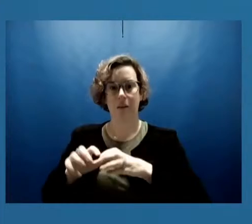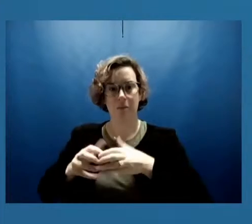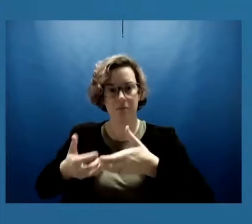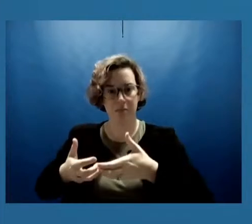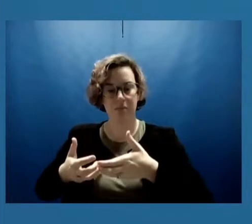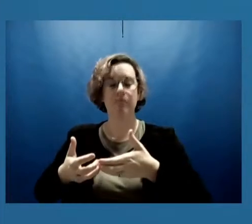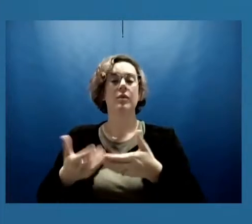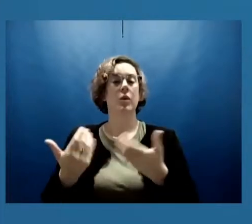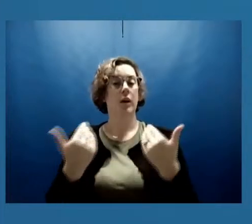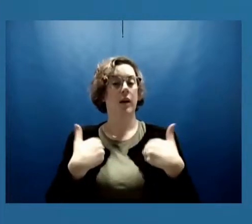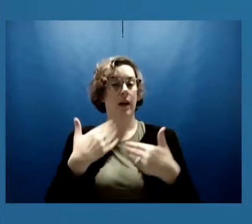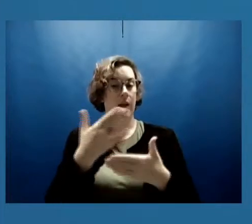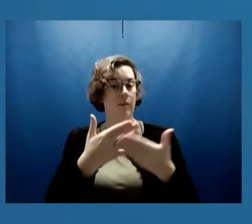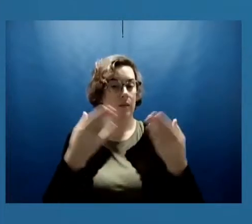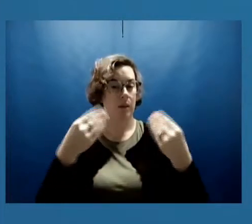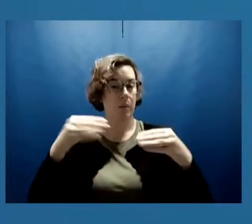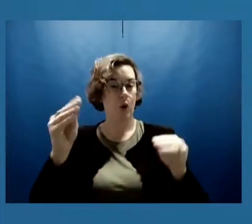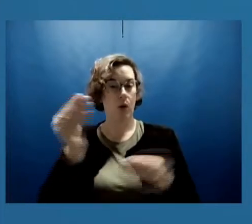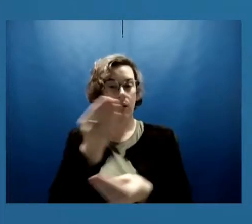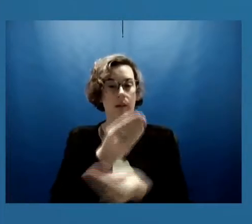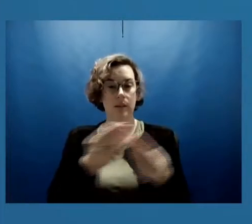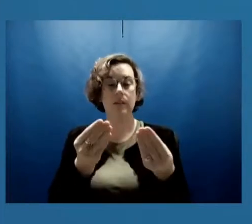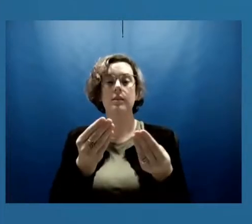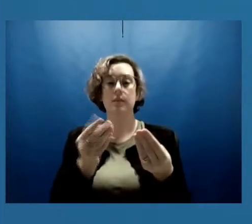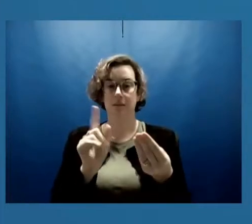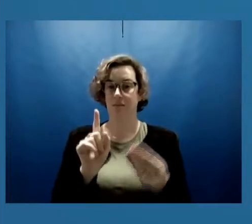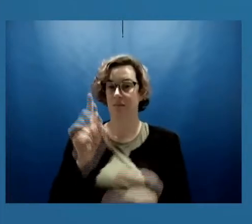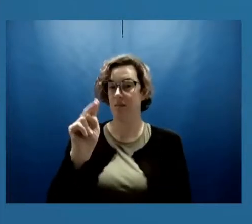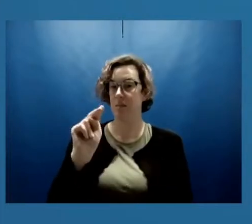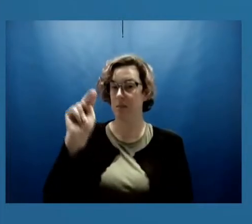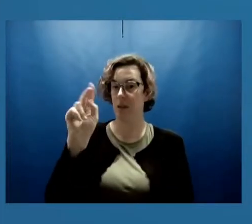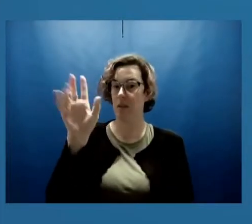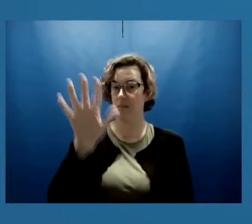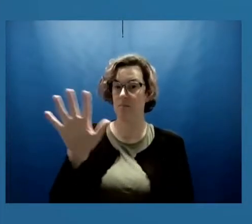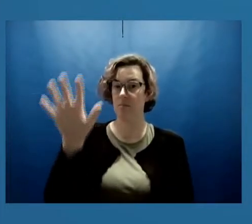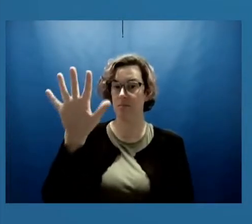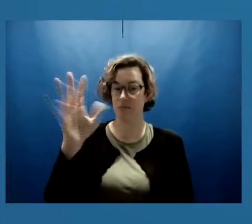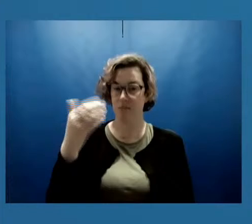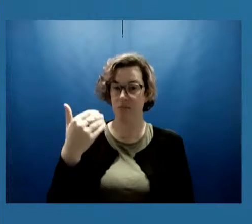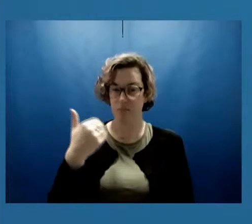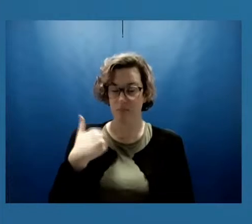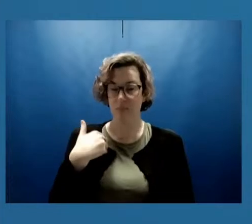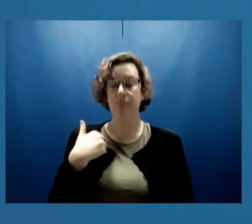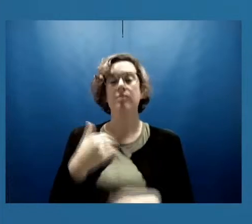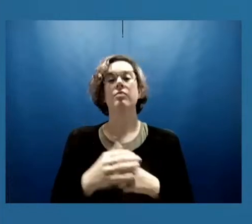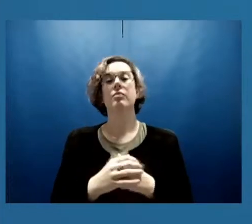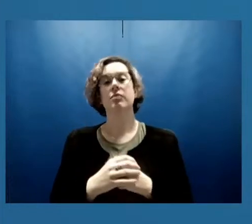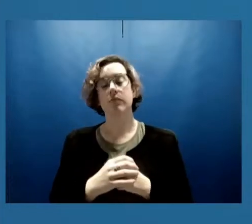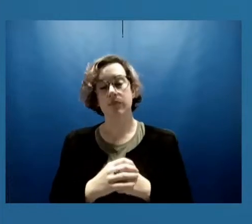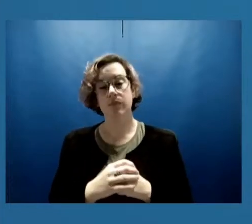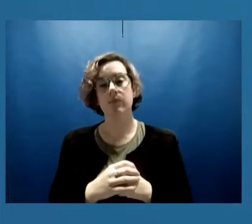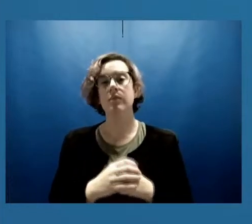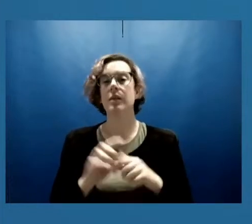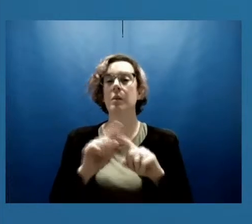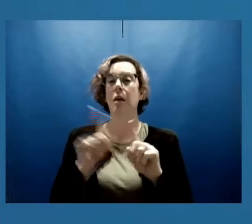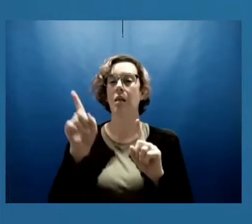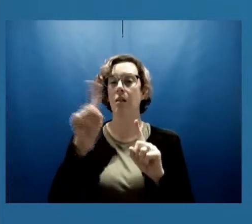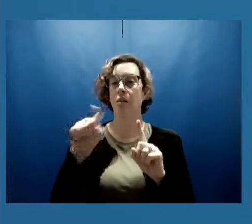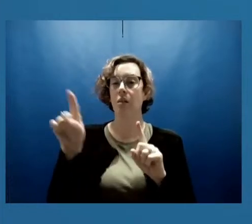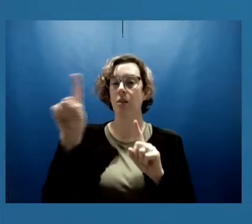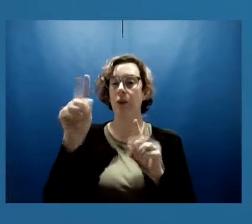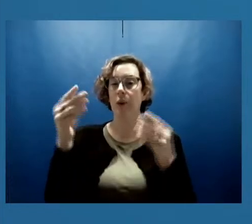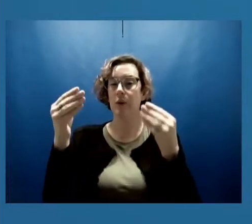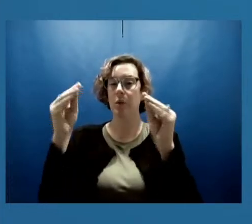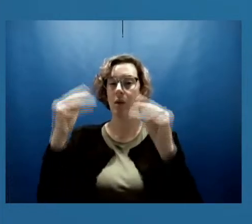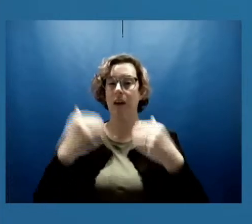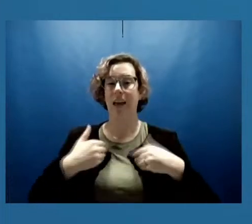that are upstate in Schenectady, Onondaga, and Erie counties. But those markets share